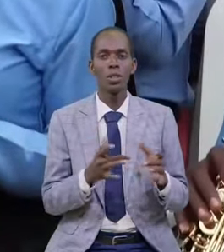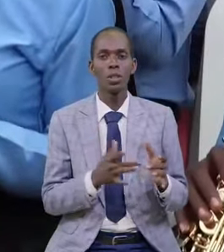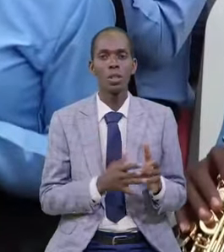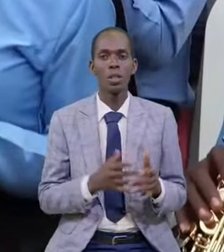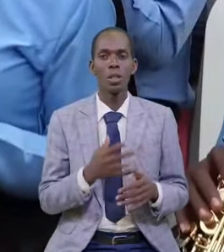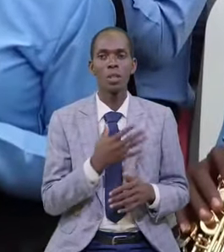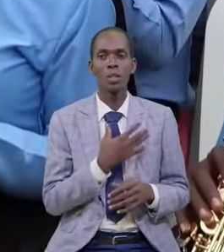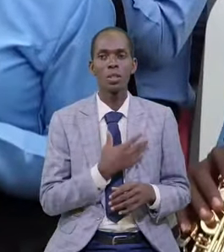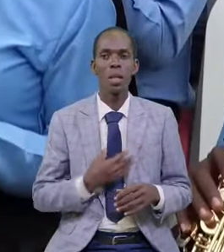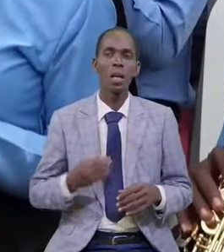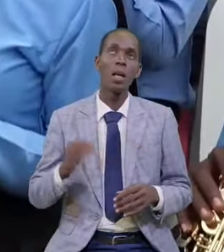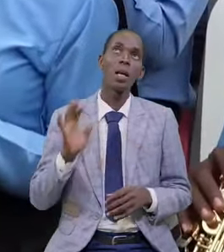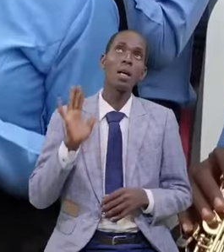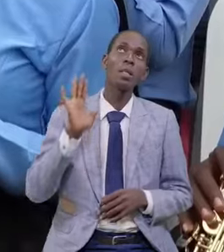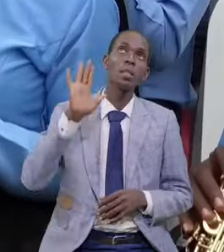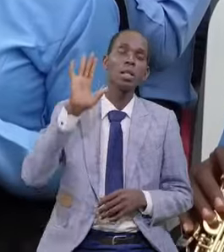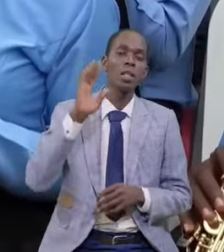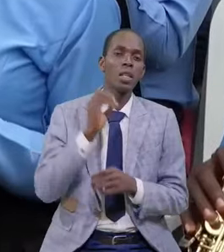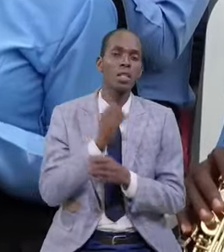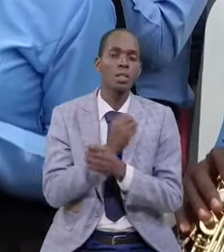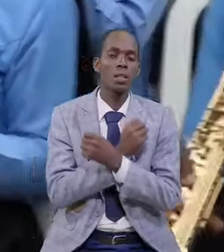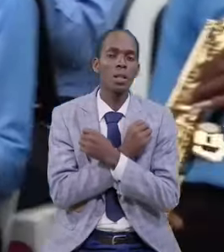Jesus and